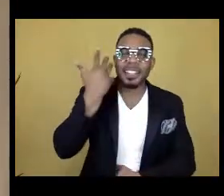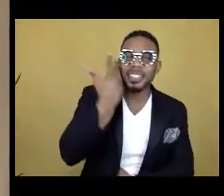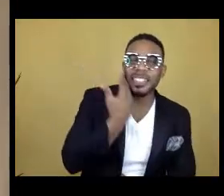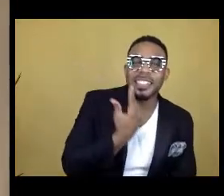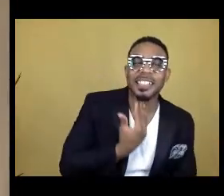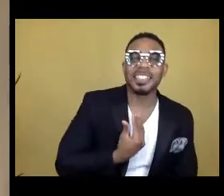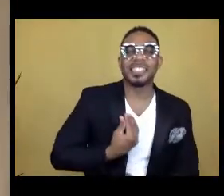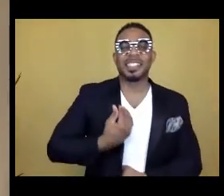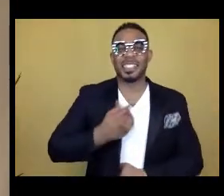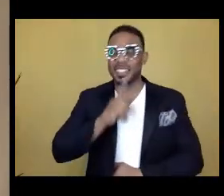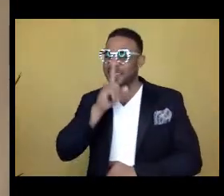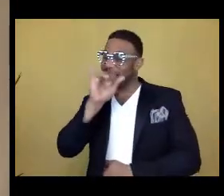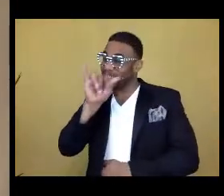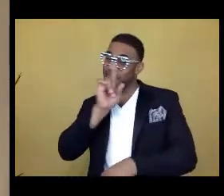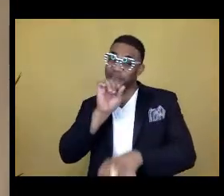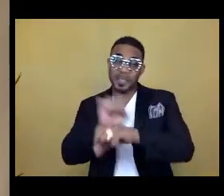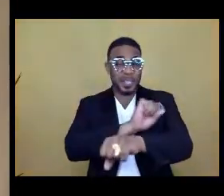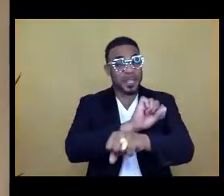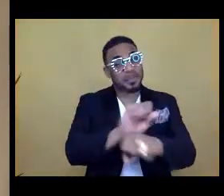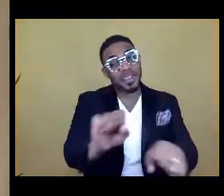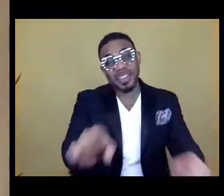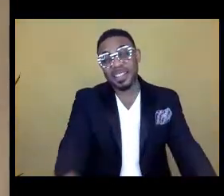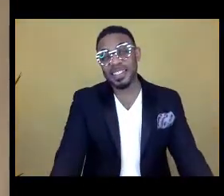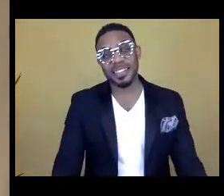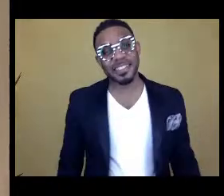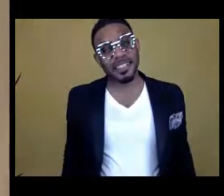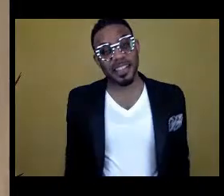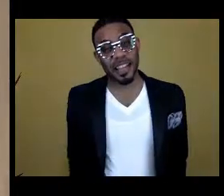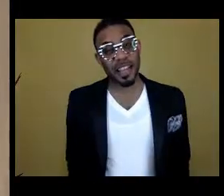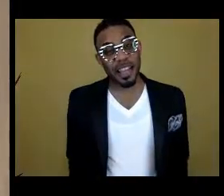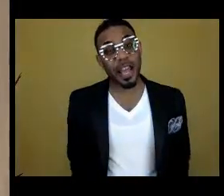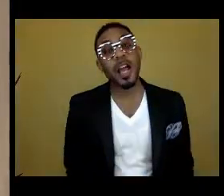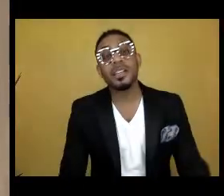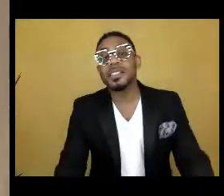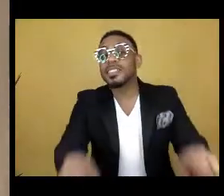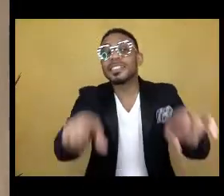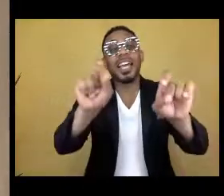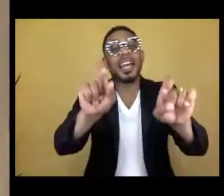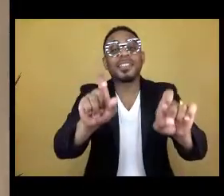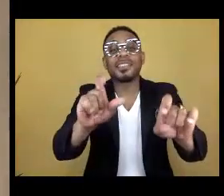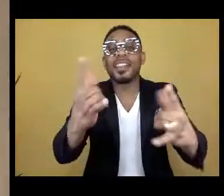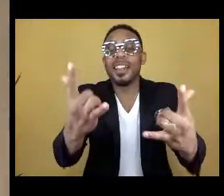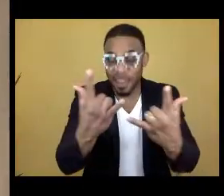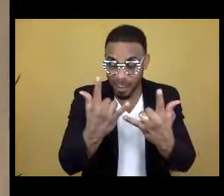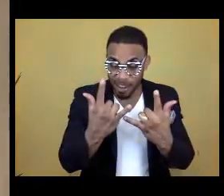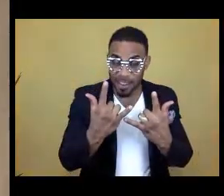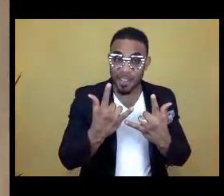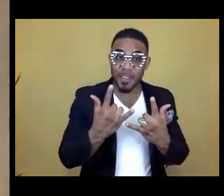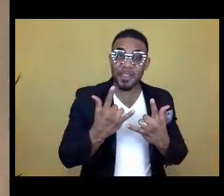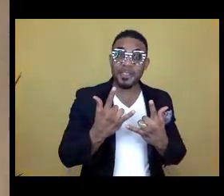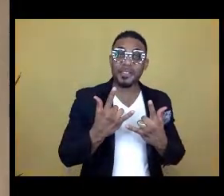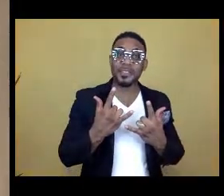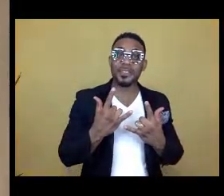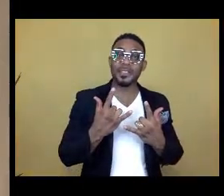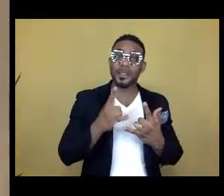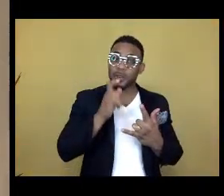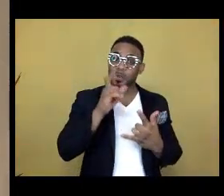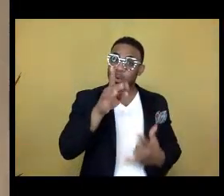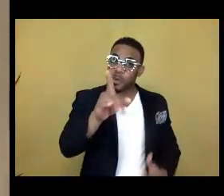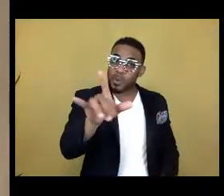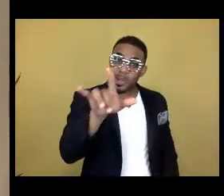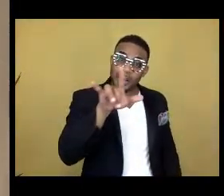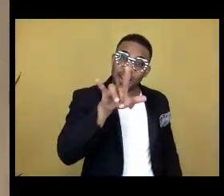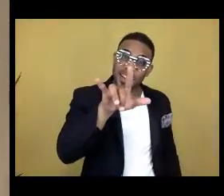experience, be as it may, you just have to love who you